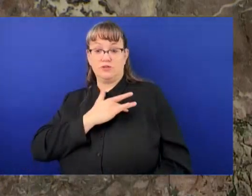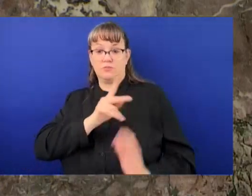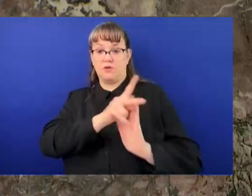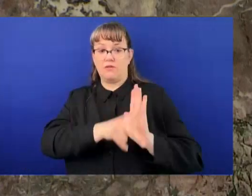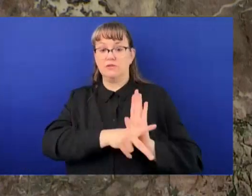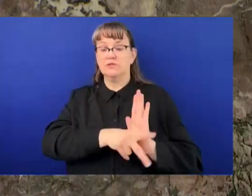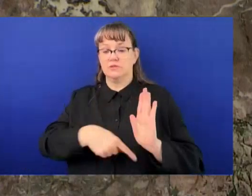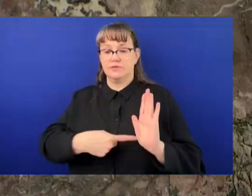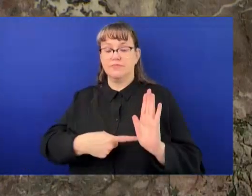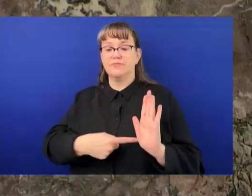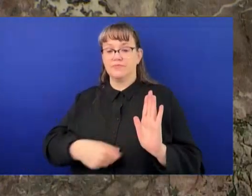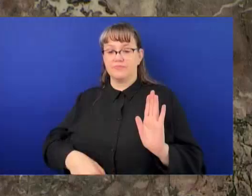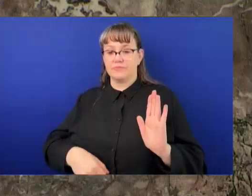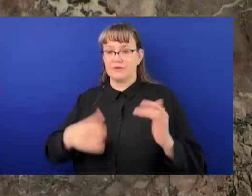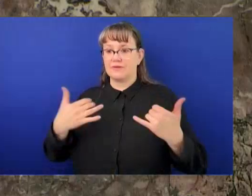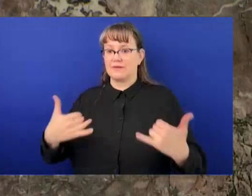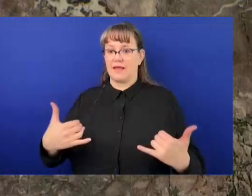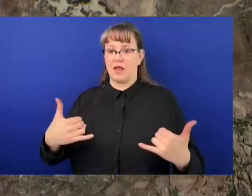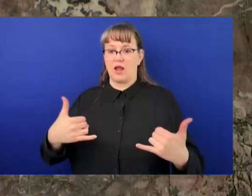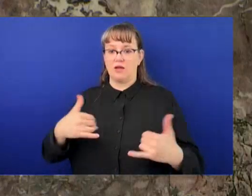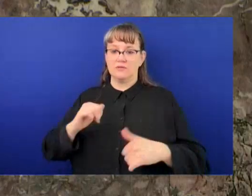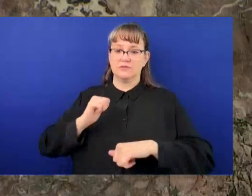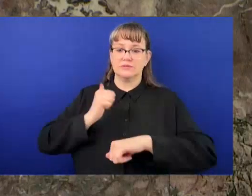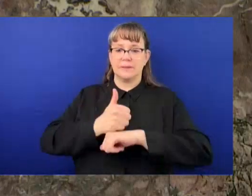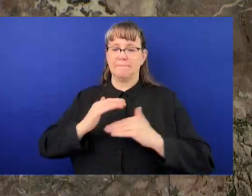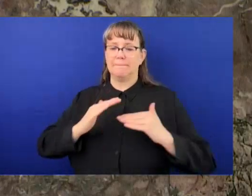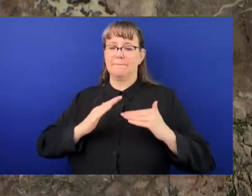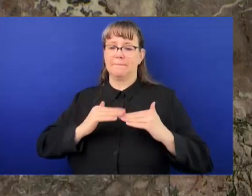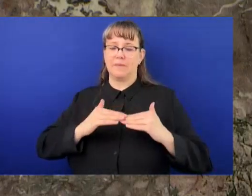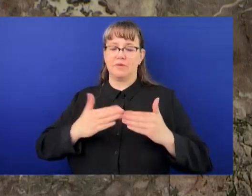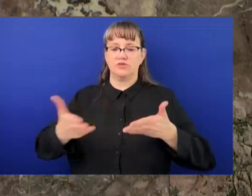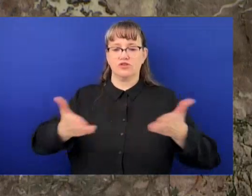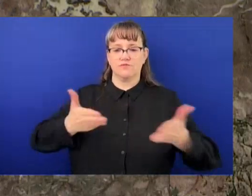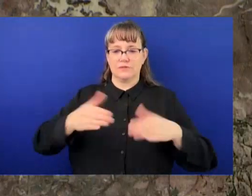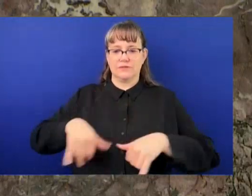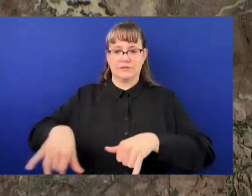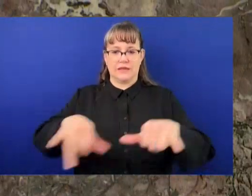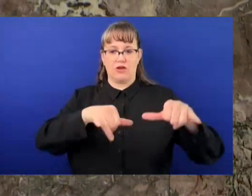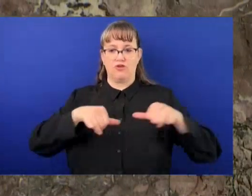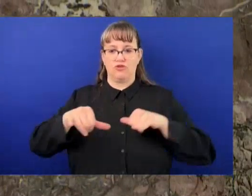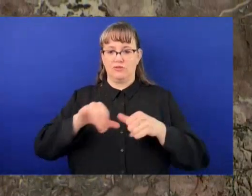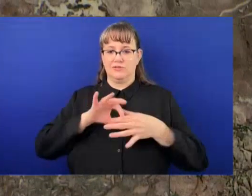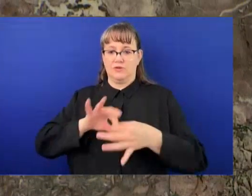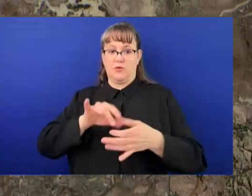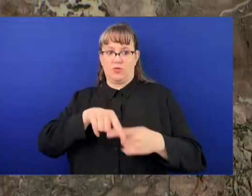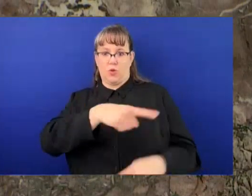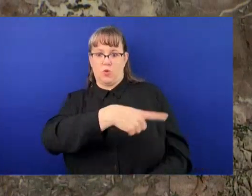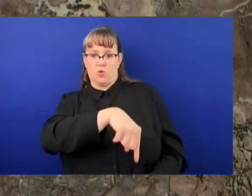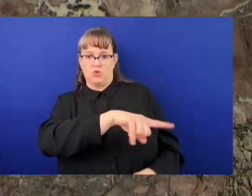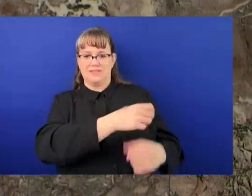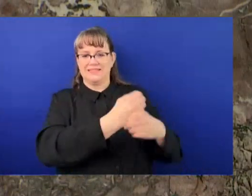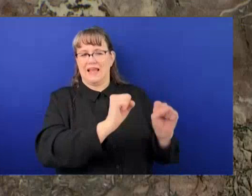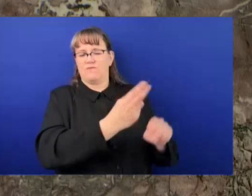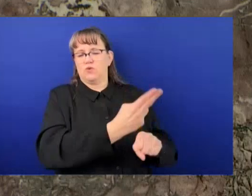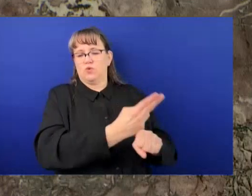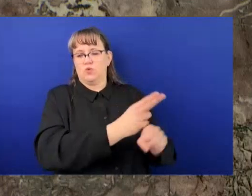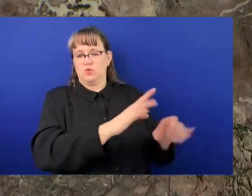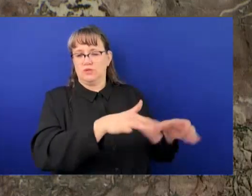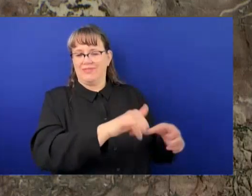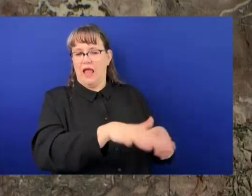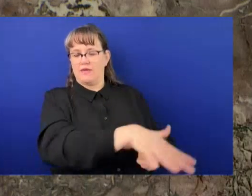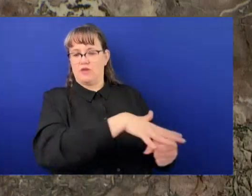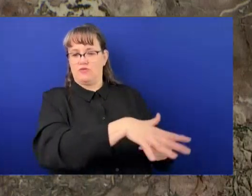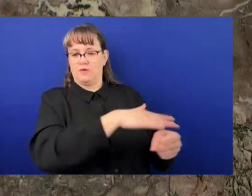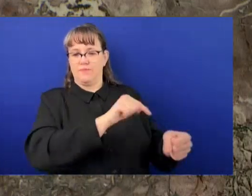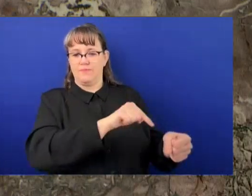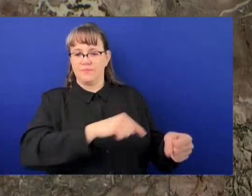service standards around overdose prevention sites or safe consumption sites on hospital properties. We're going to continue to